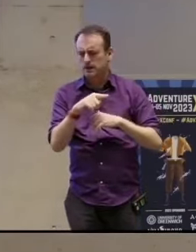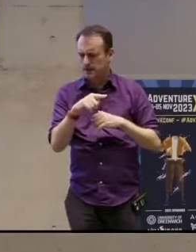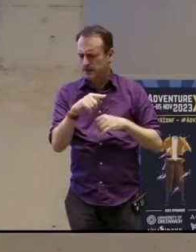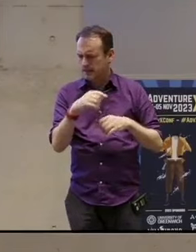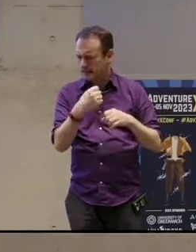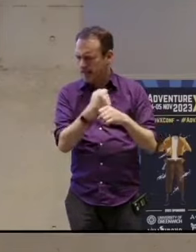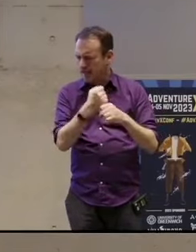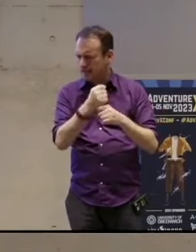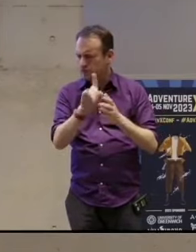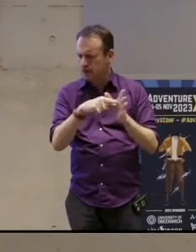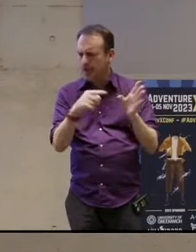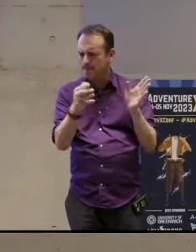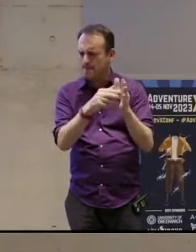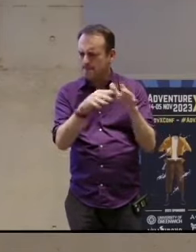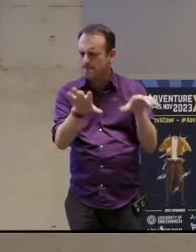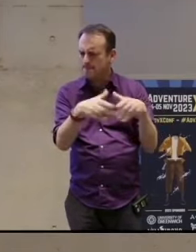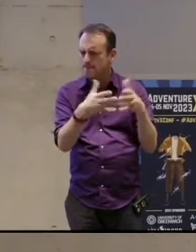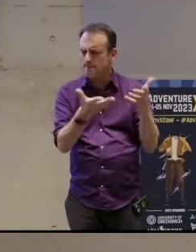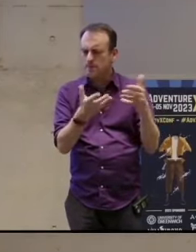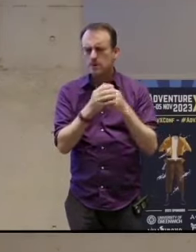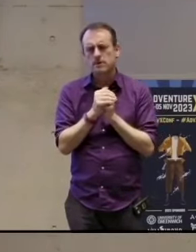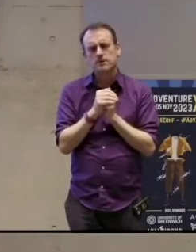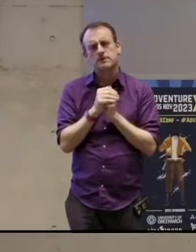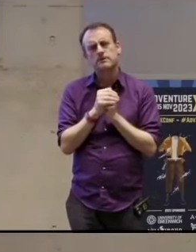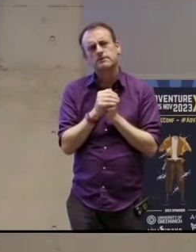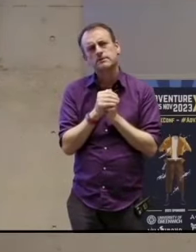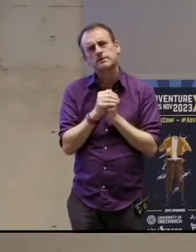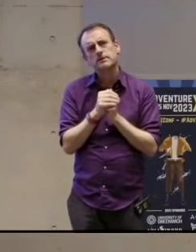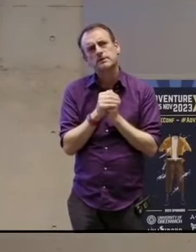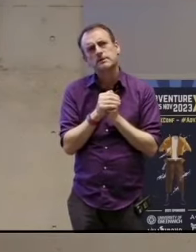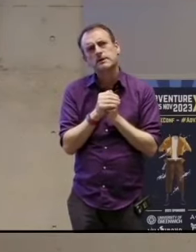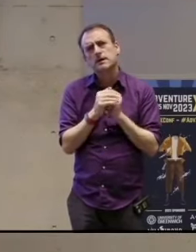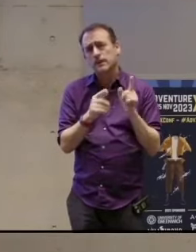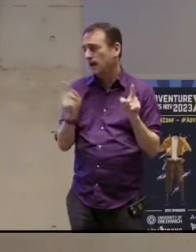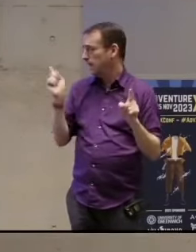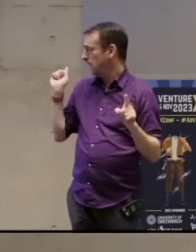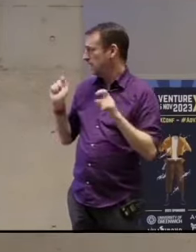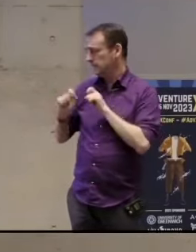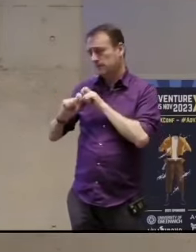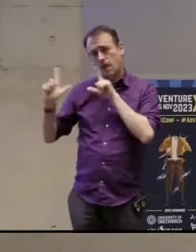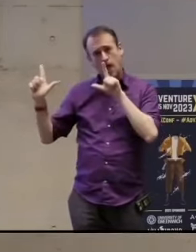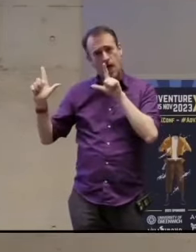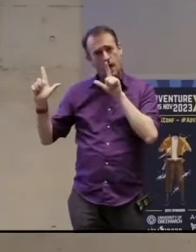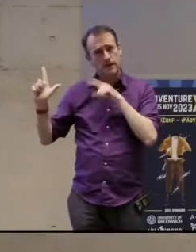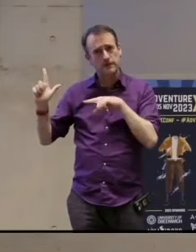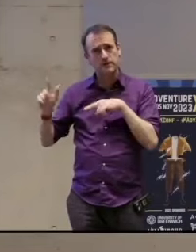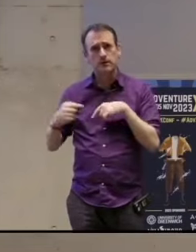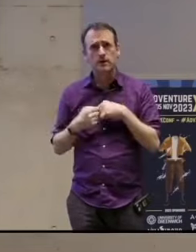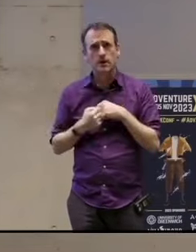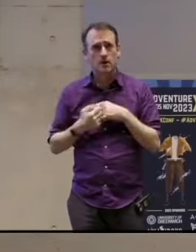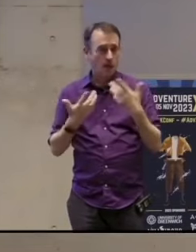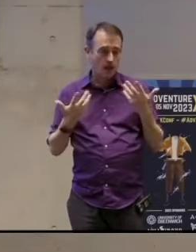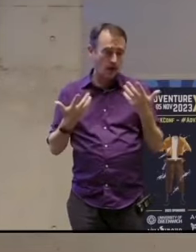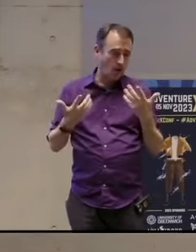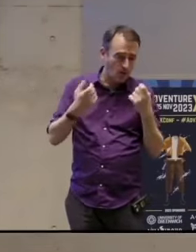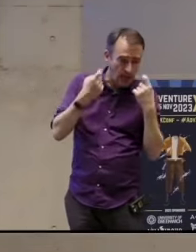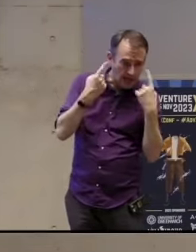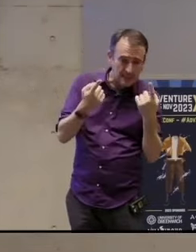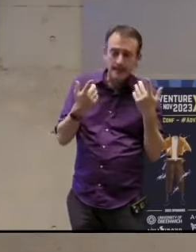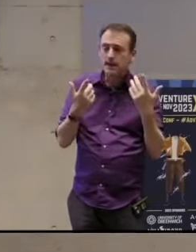something. And yeah, so like I said, like on that slide where I was like, we were like, okay, so we have a house with some